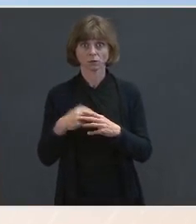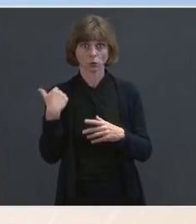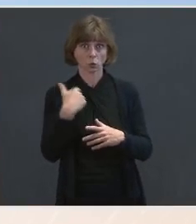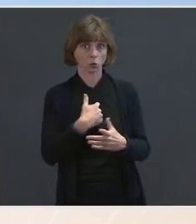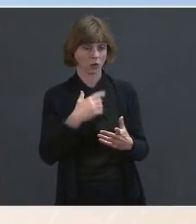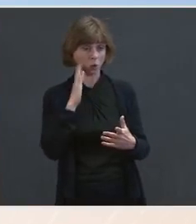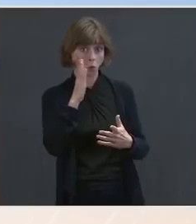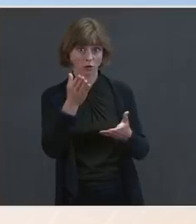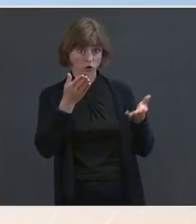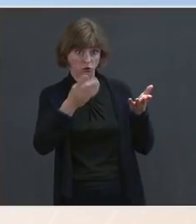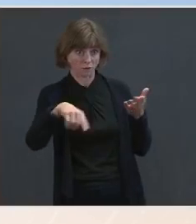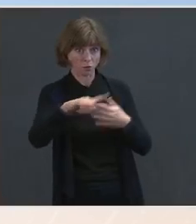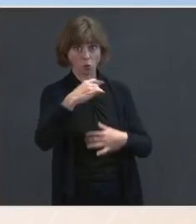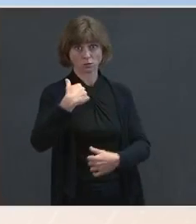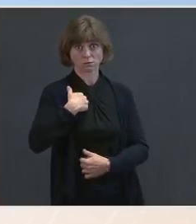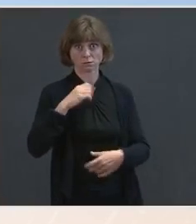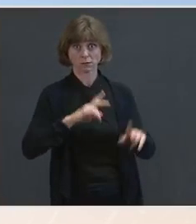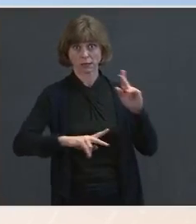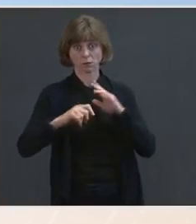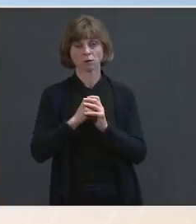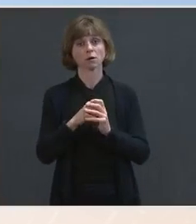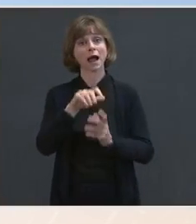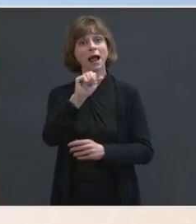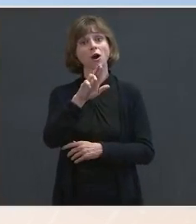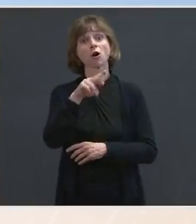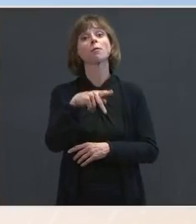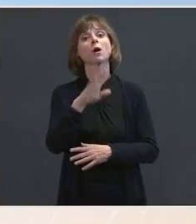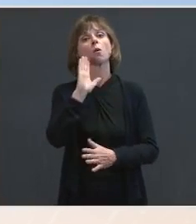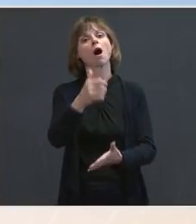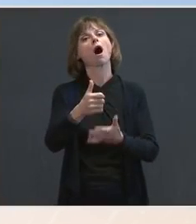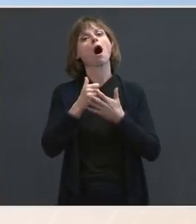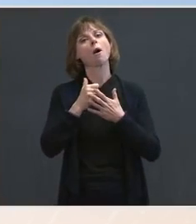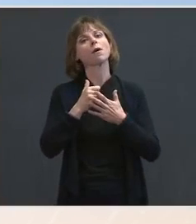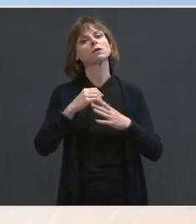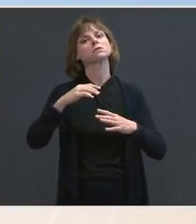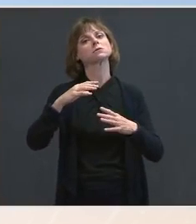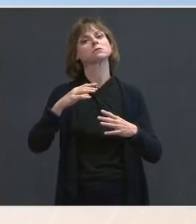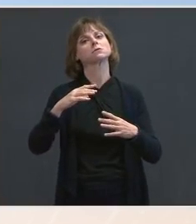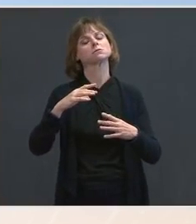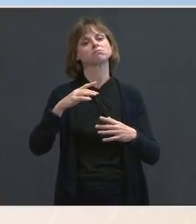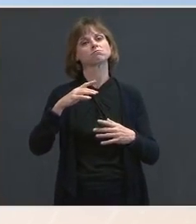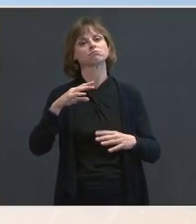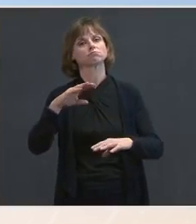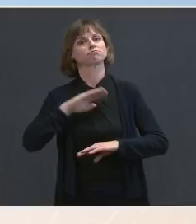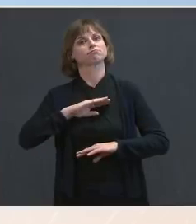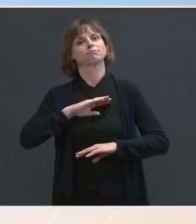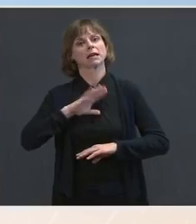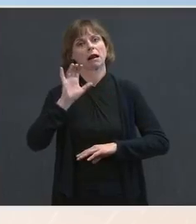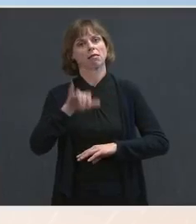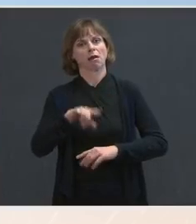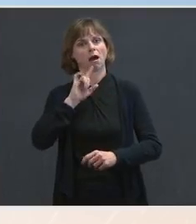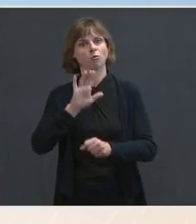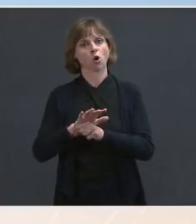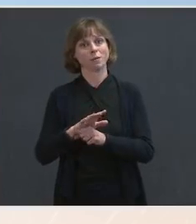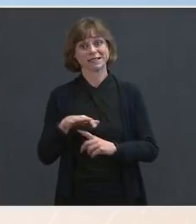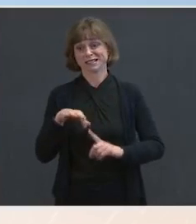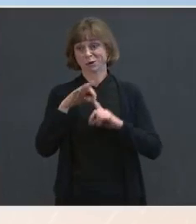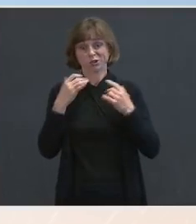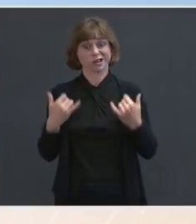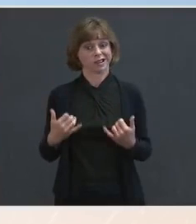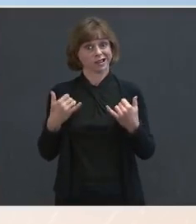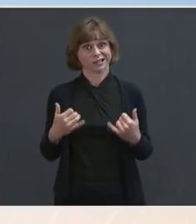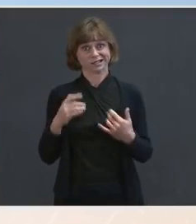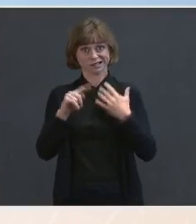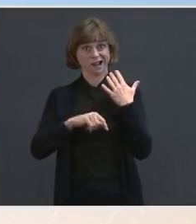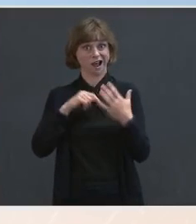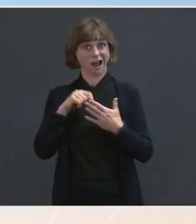uniform. The rescue plan helps us deliver on that promise, especially in this unanticipated and significant